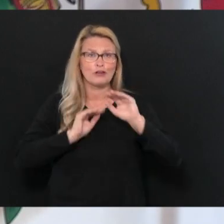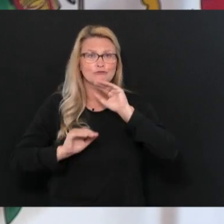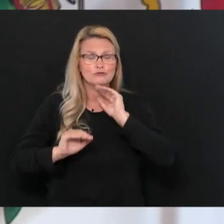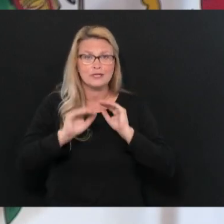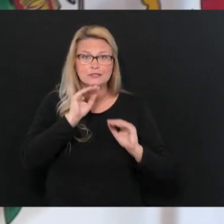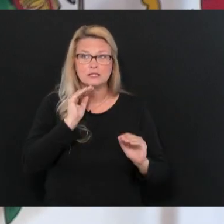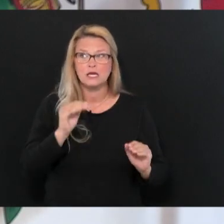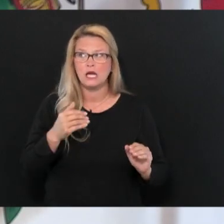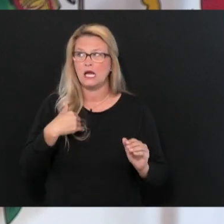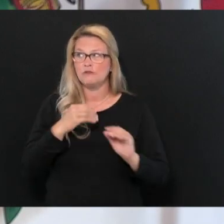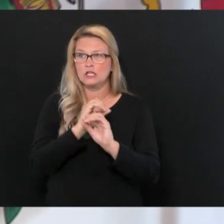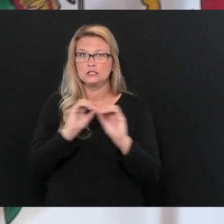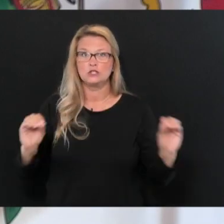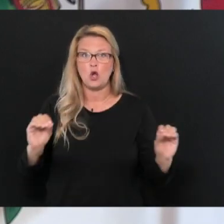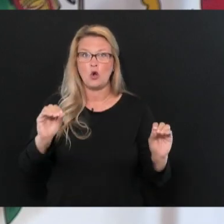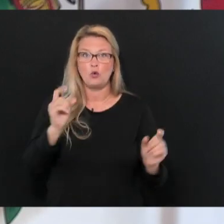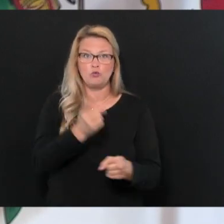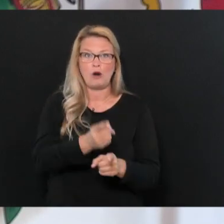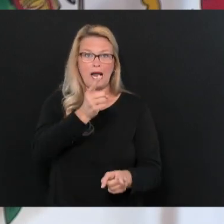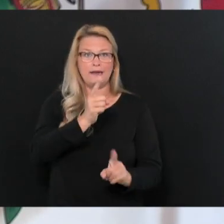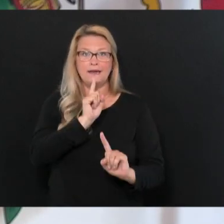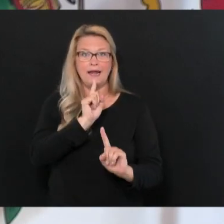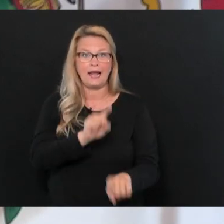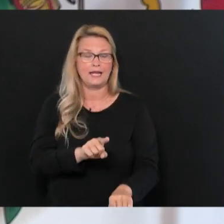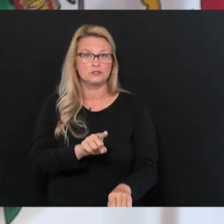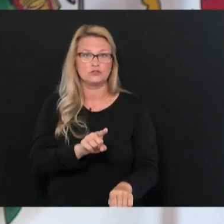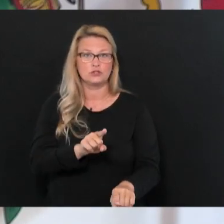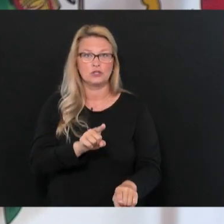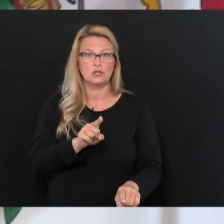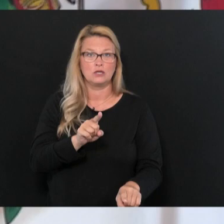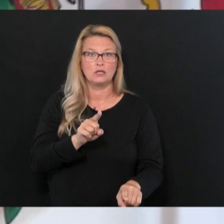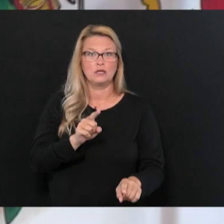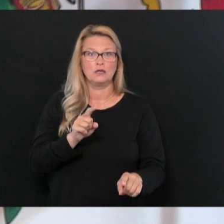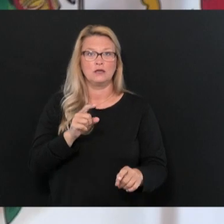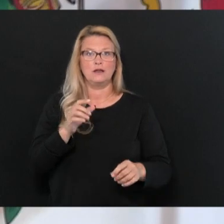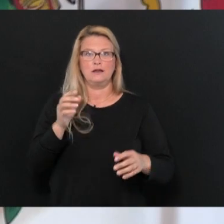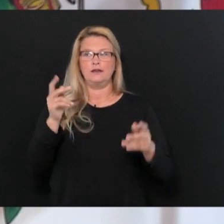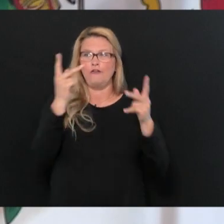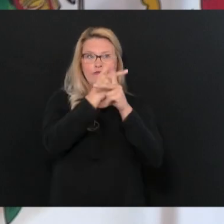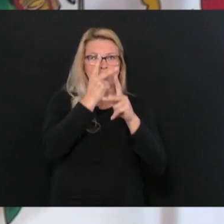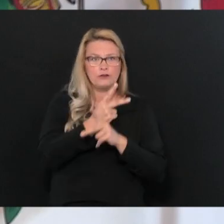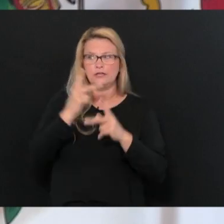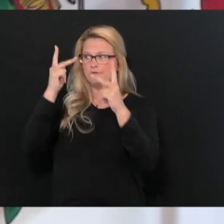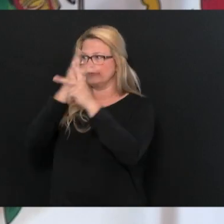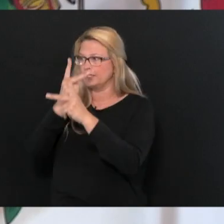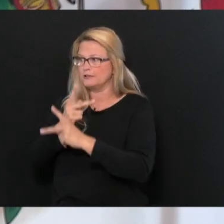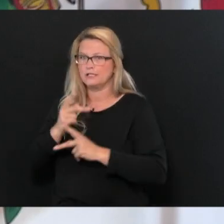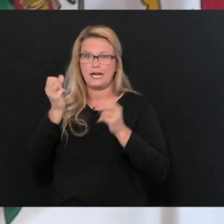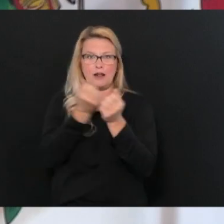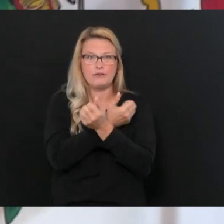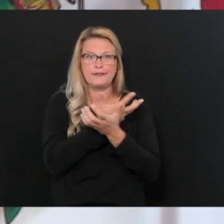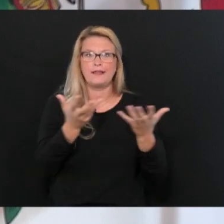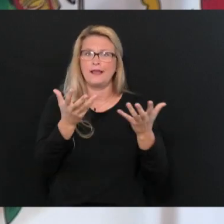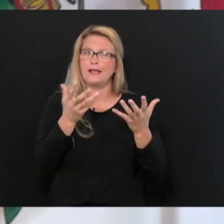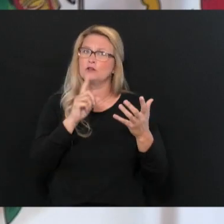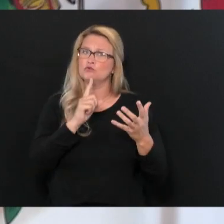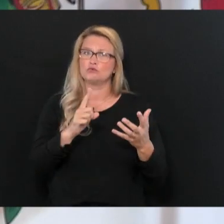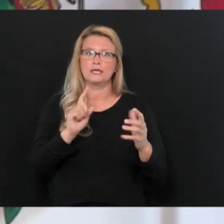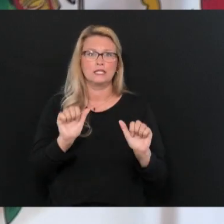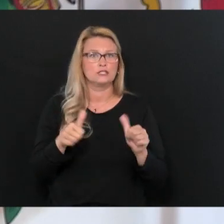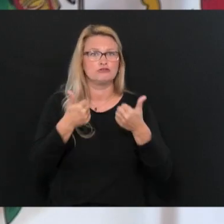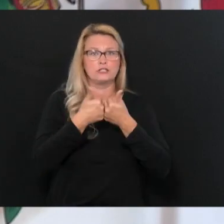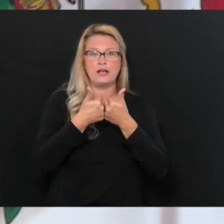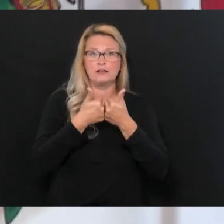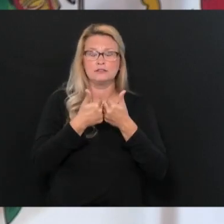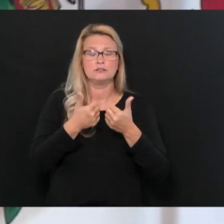right answer. Juggling these balls is difficult as difficult can possibly be. We're trying with all in us to